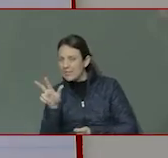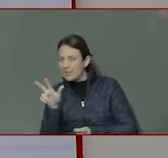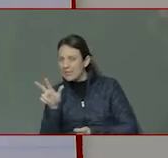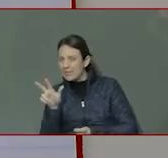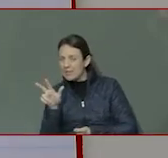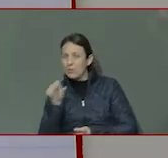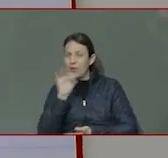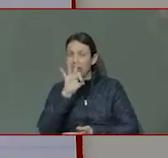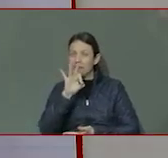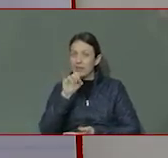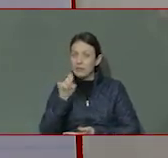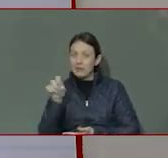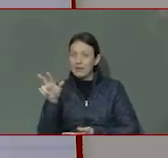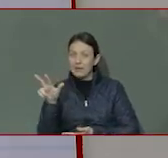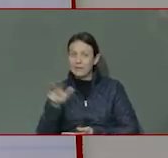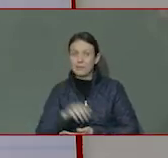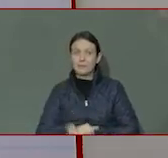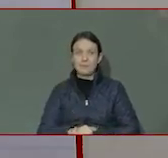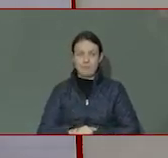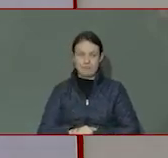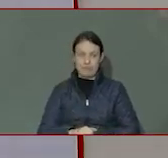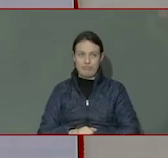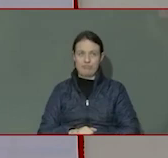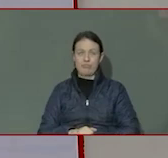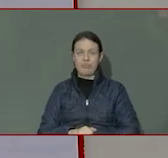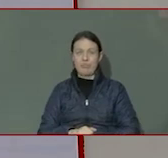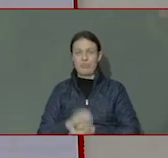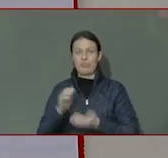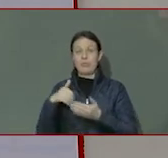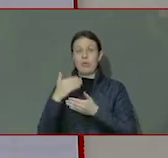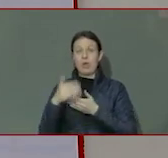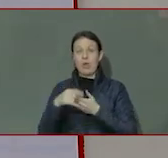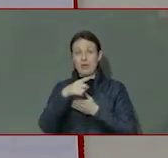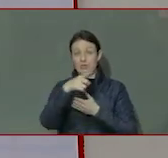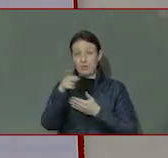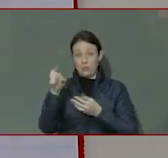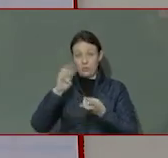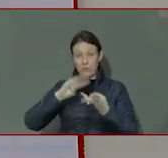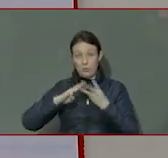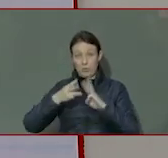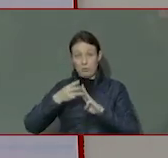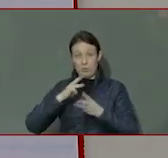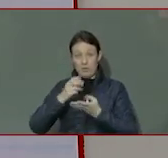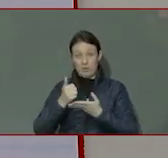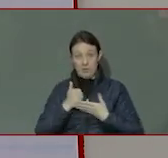3.8.3. And then I'm going to ask you to do the math for us so long. So we're going to say